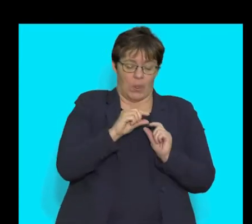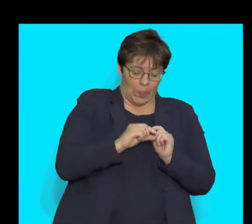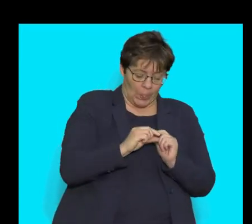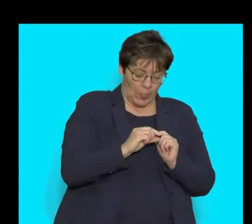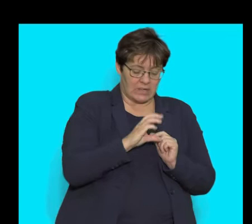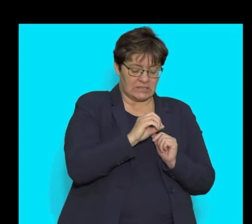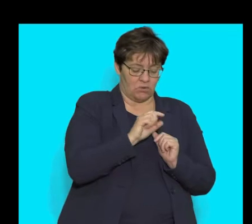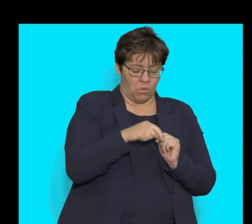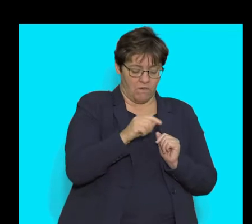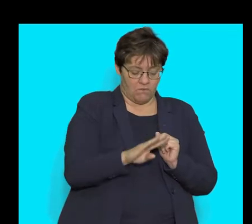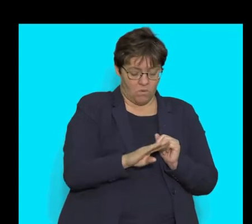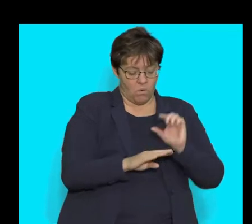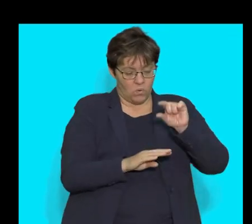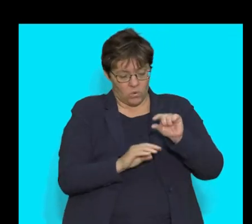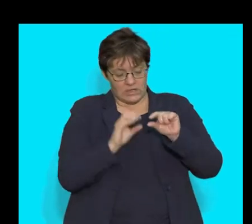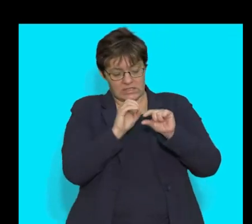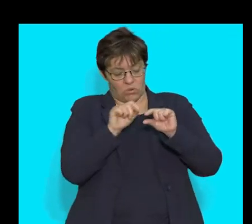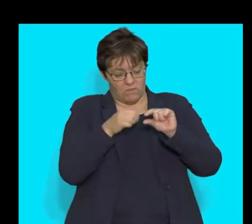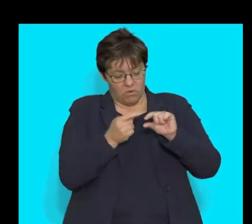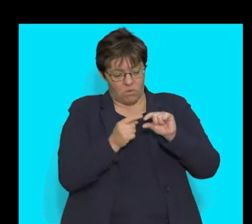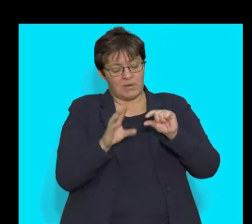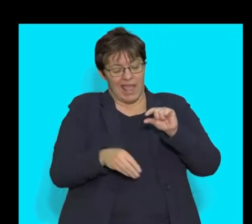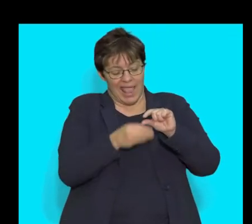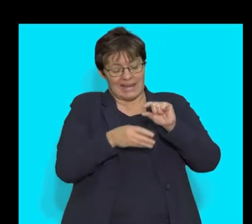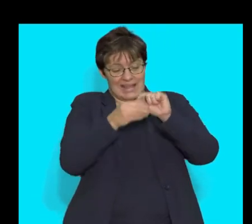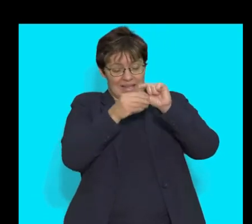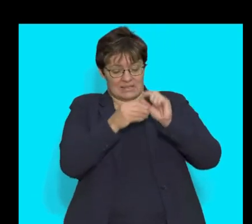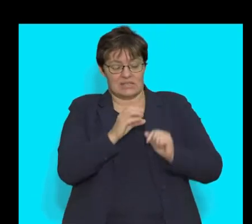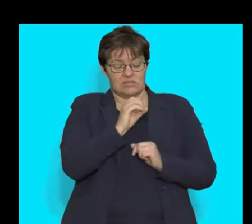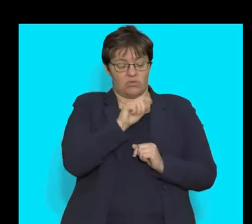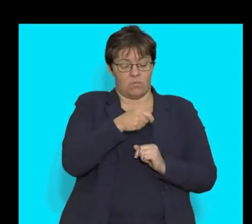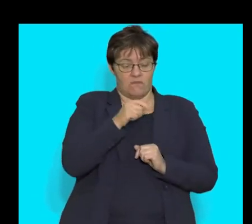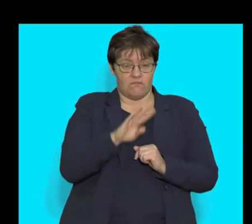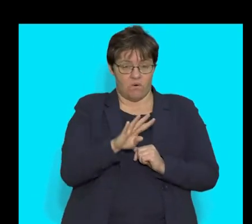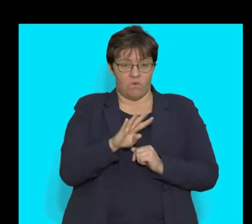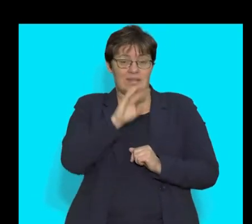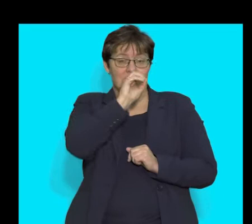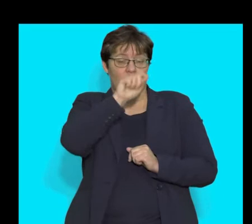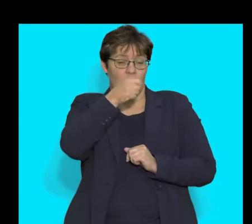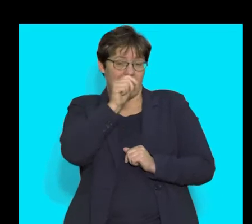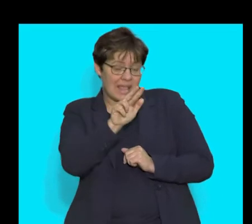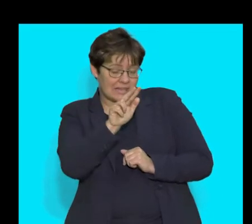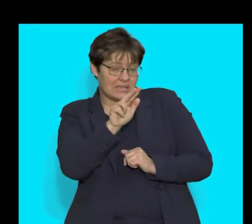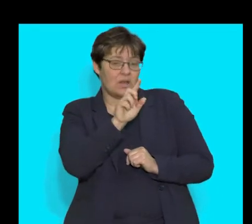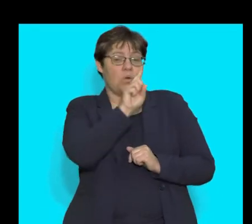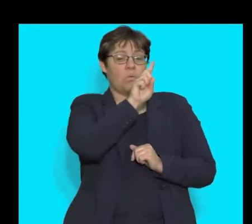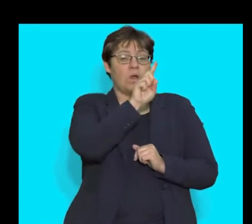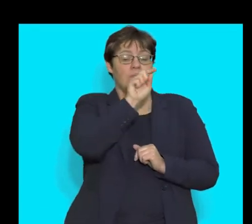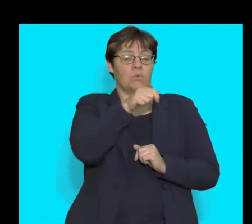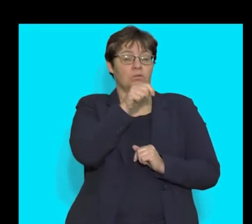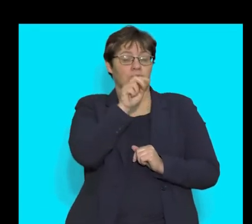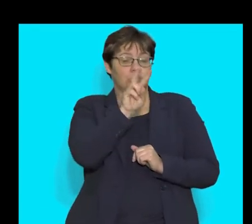small blocks equals 0.4. So it's 0.4, 0.8,